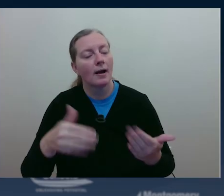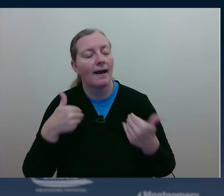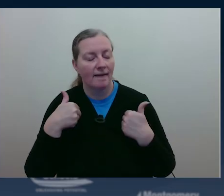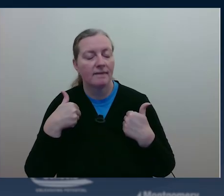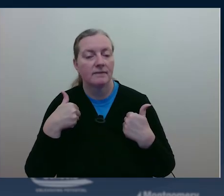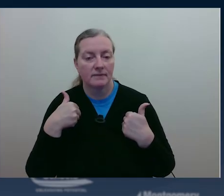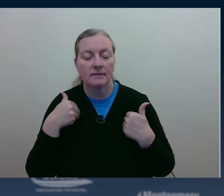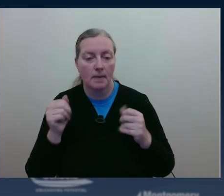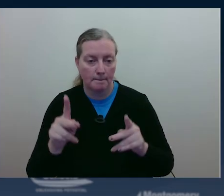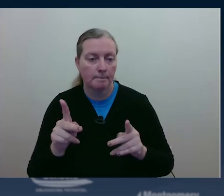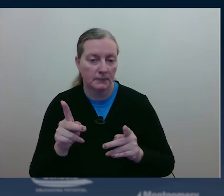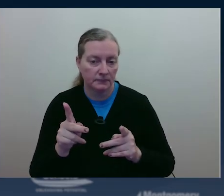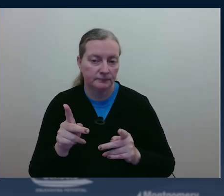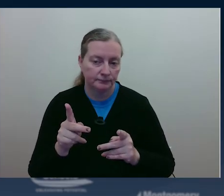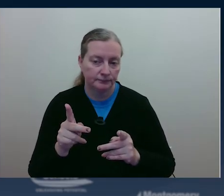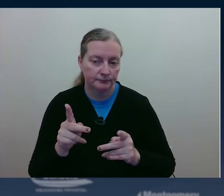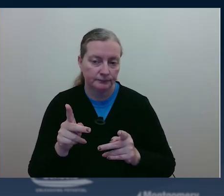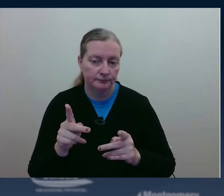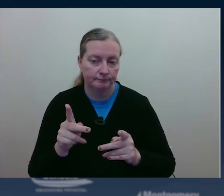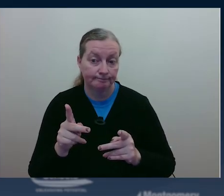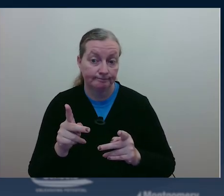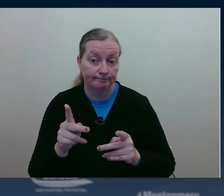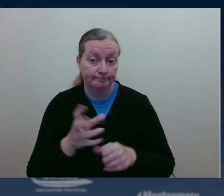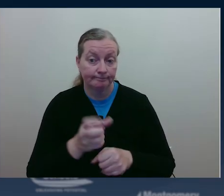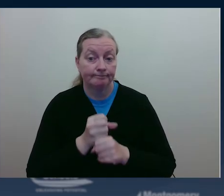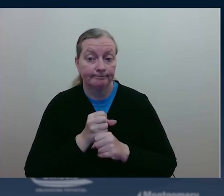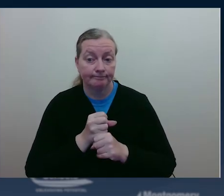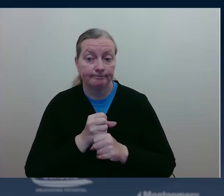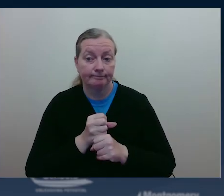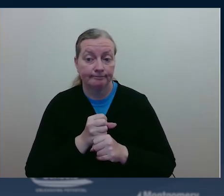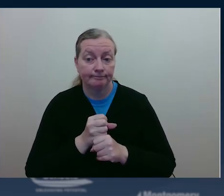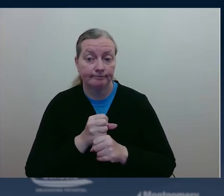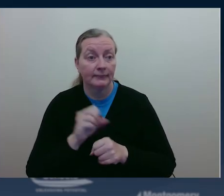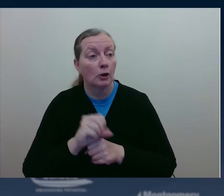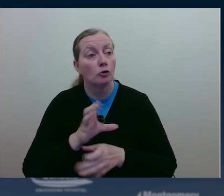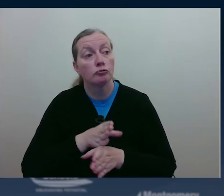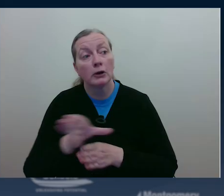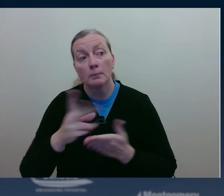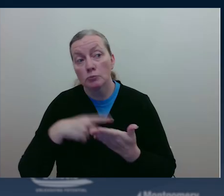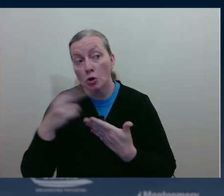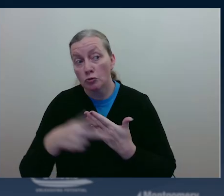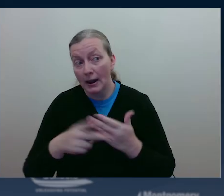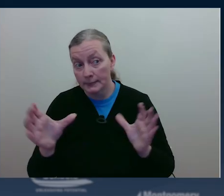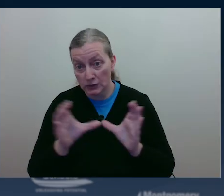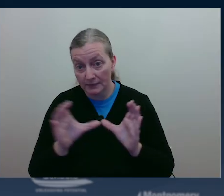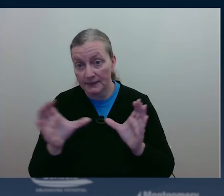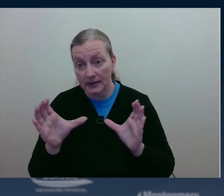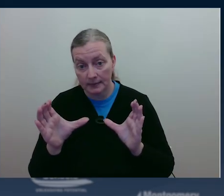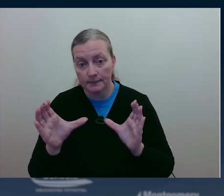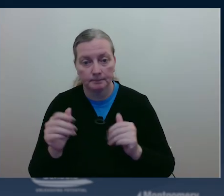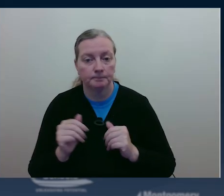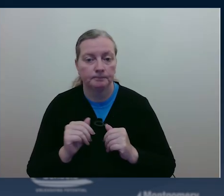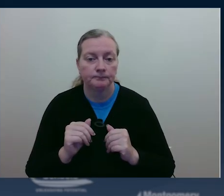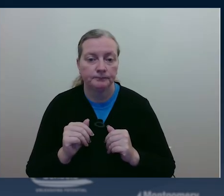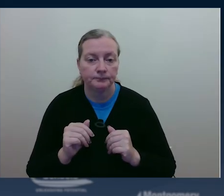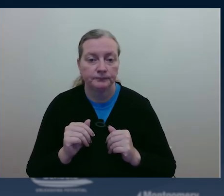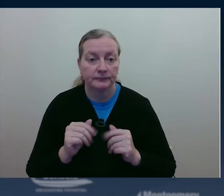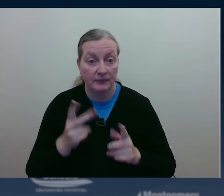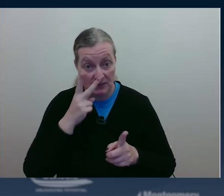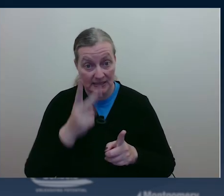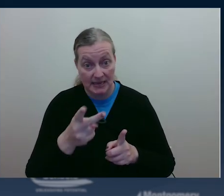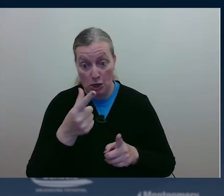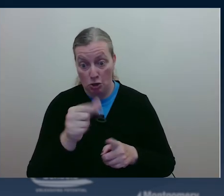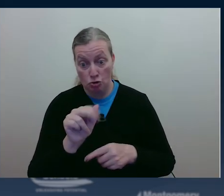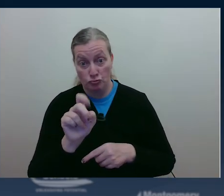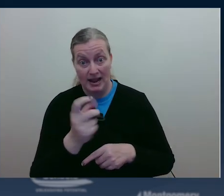the career program certificate. And so if you look in grades 11 and 12,